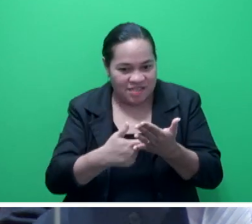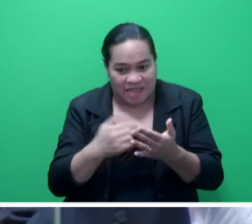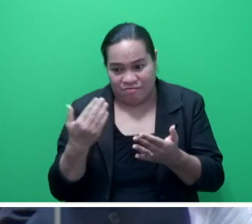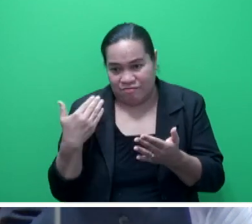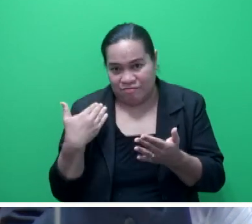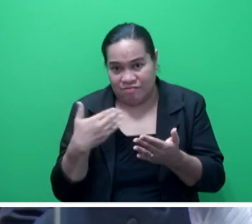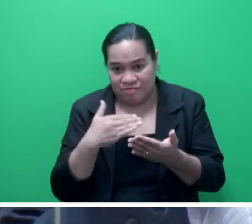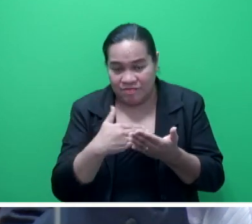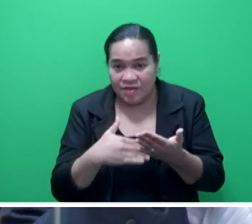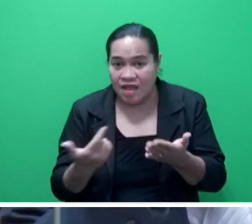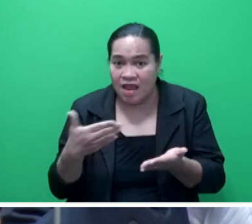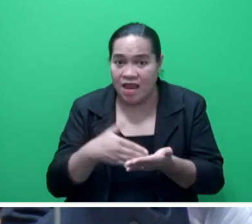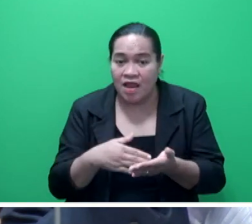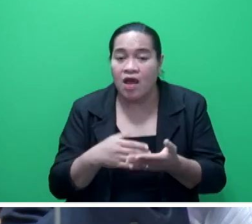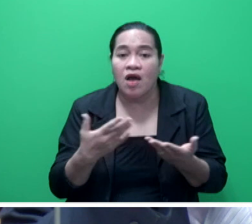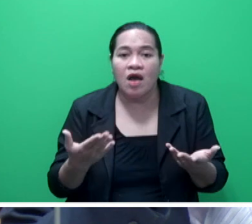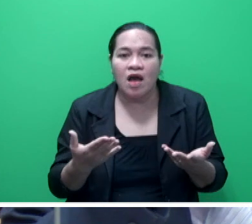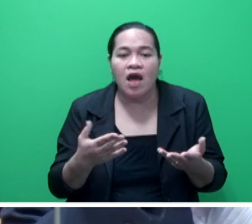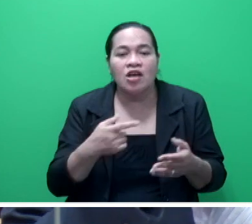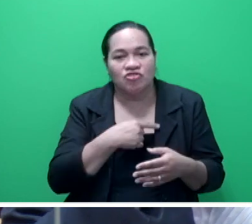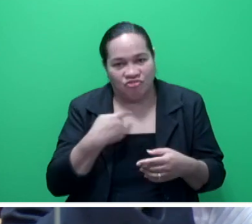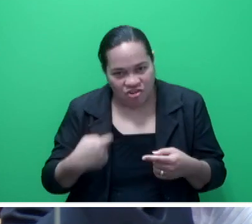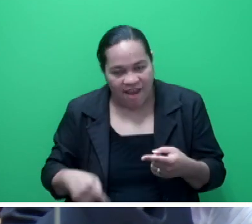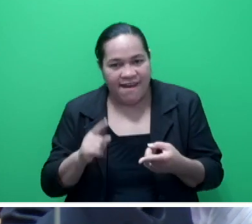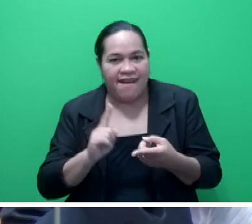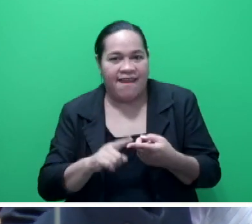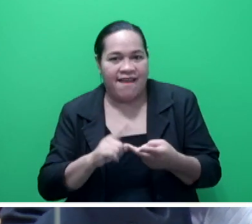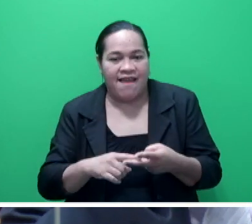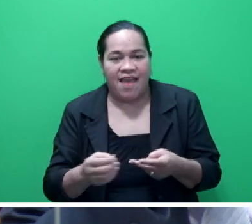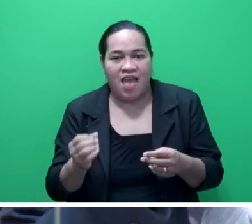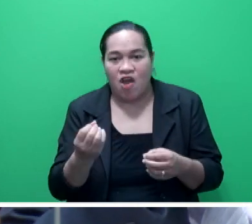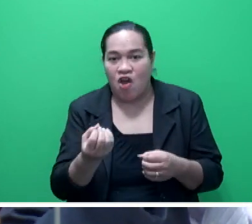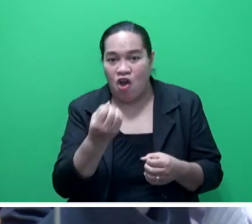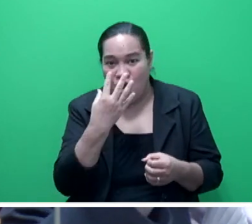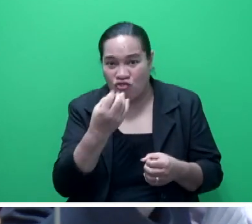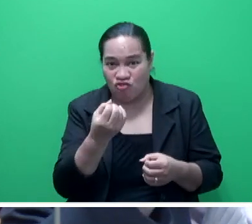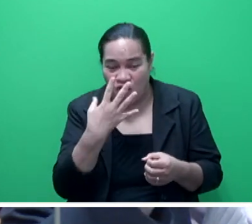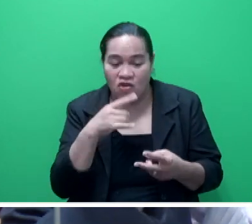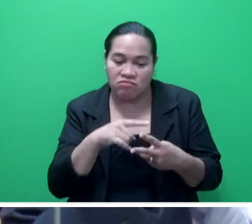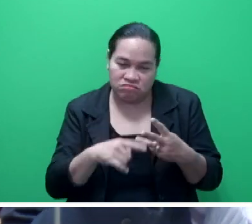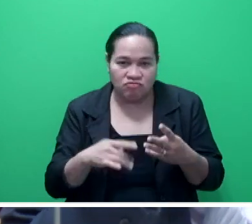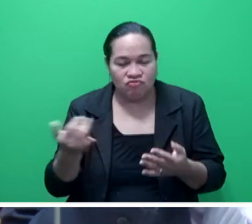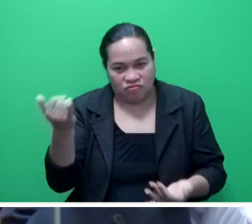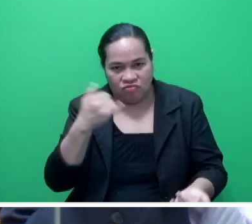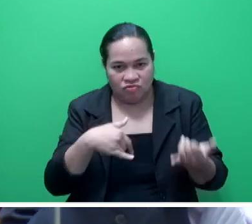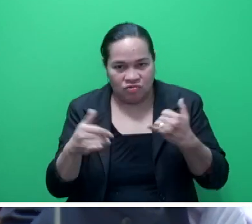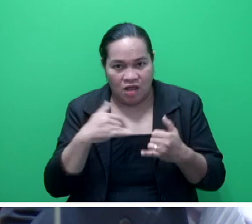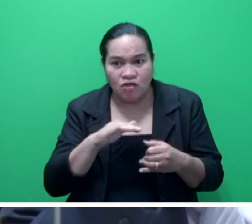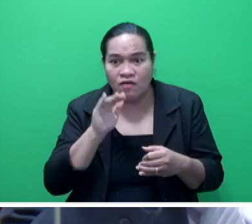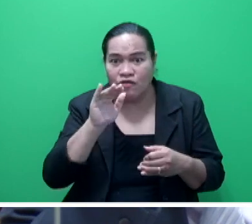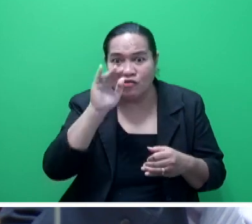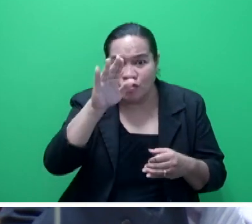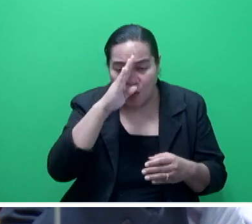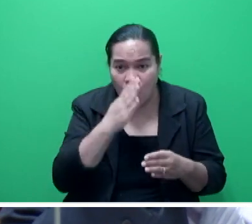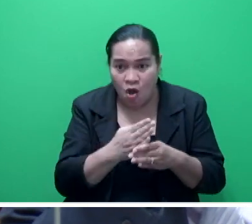addition is being People's Republic of China and Hong Kong. And in terms of forecasted tourism